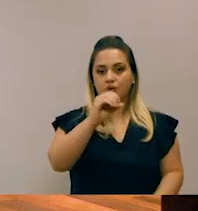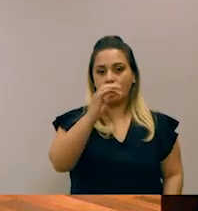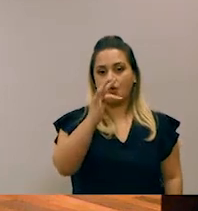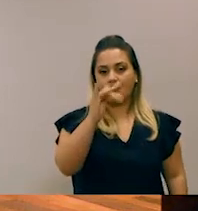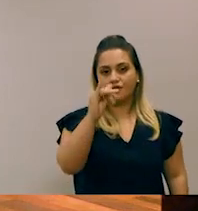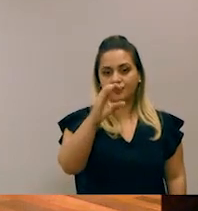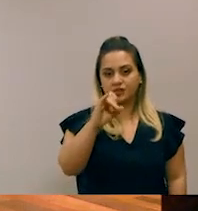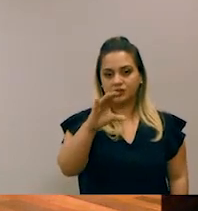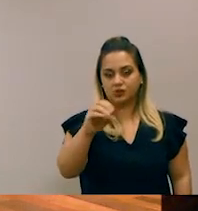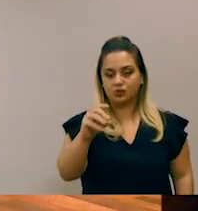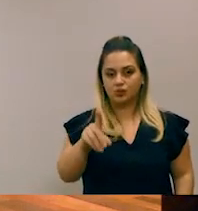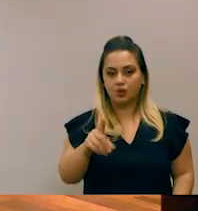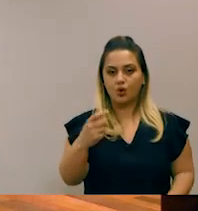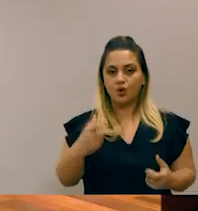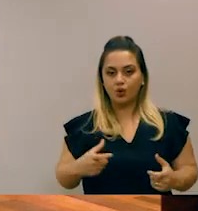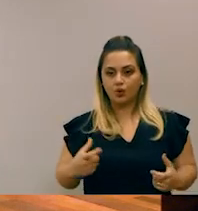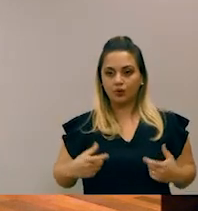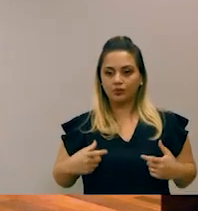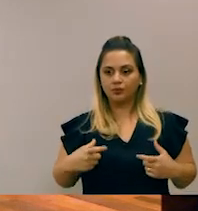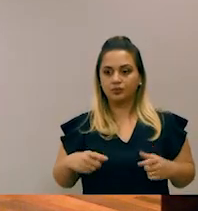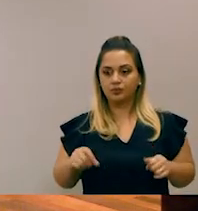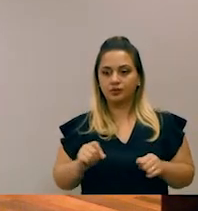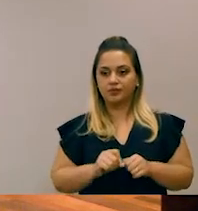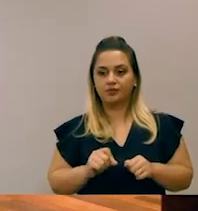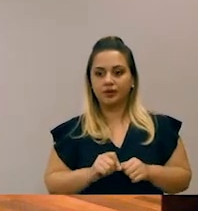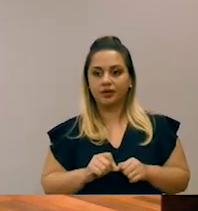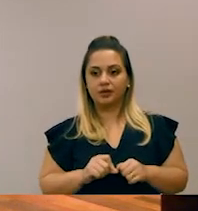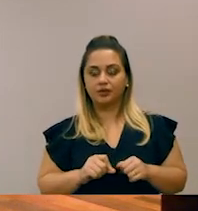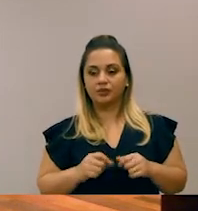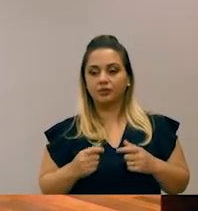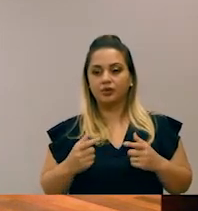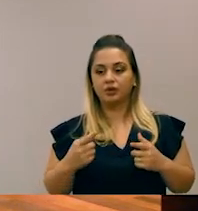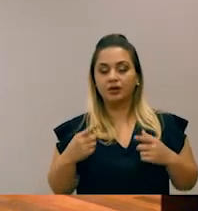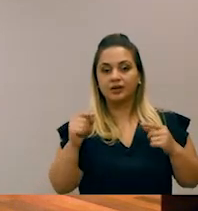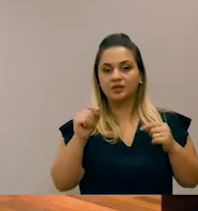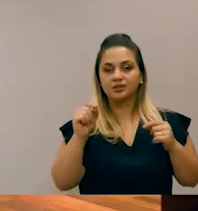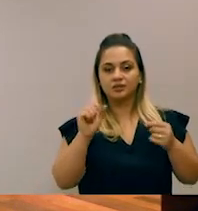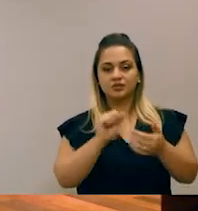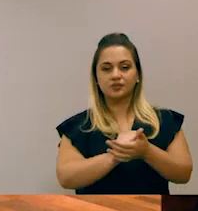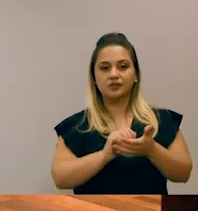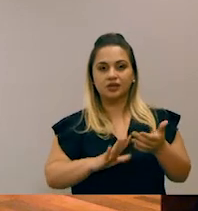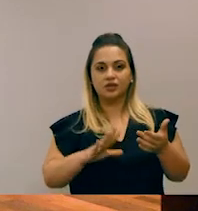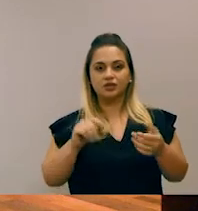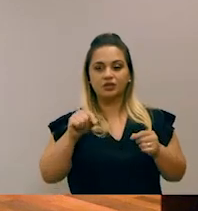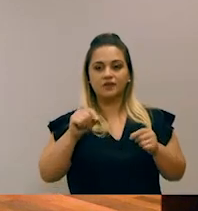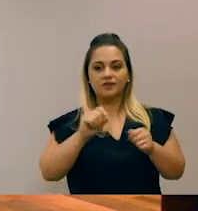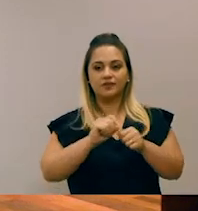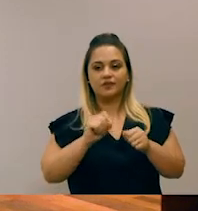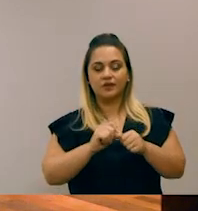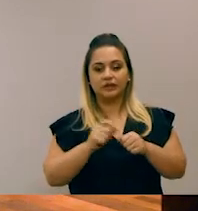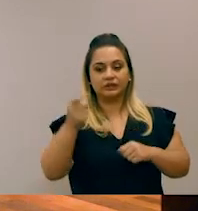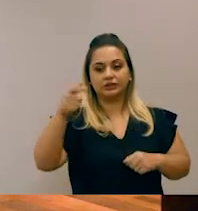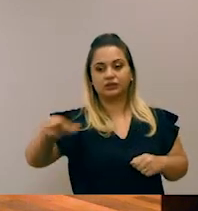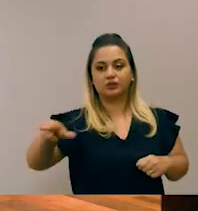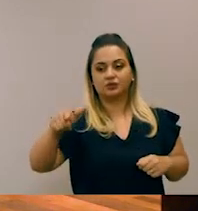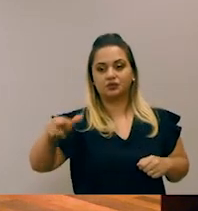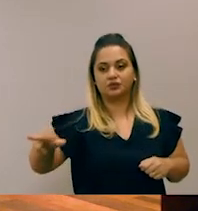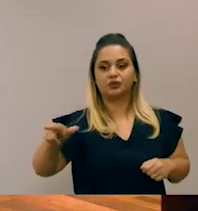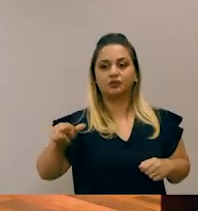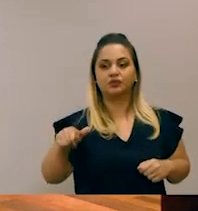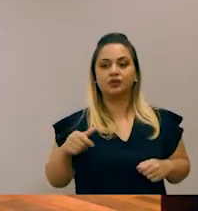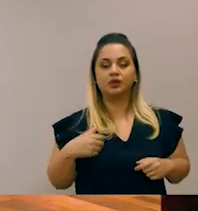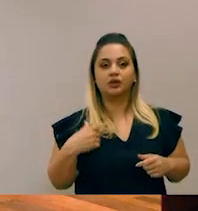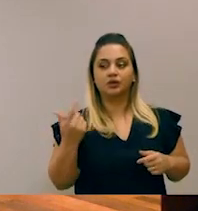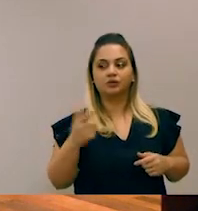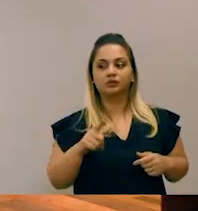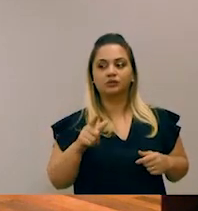in the cabinets, which are the offices where these petitions are written. So once these activities are repetitive, if